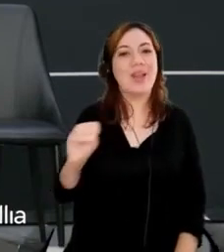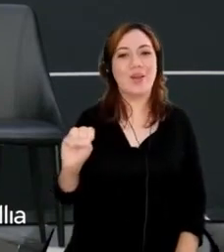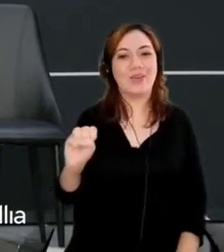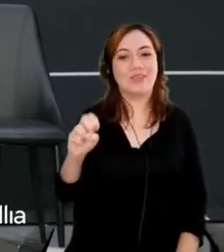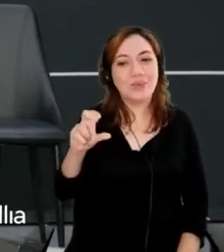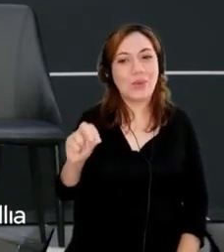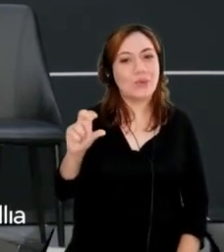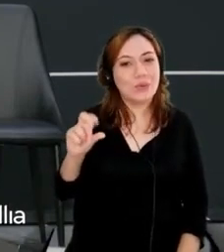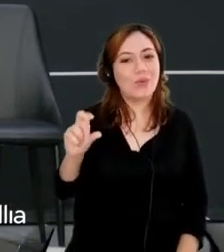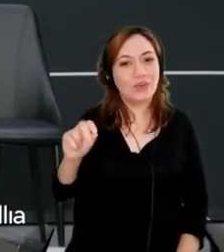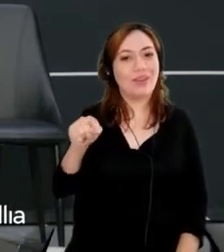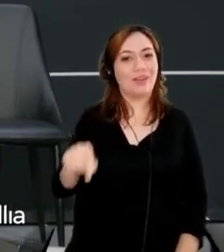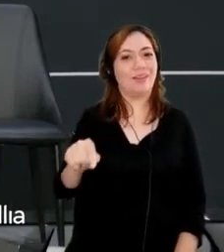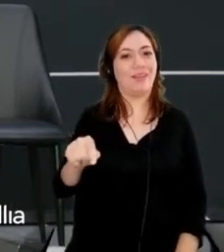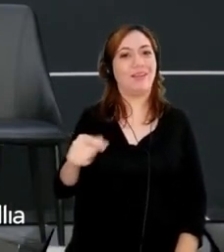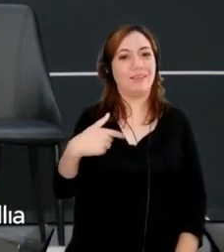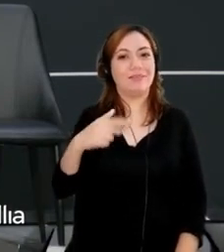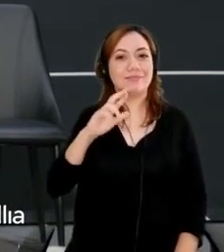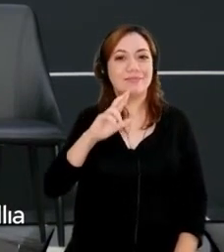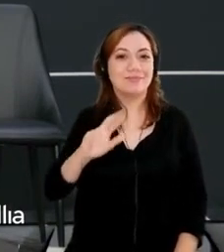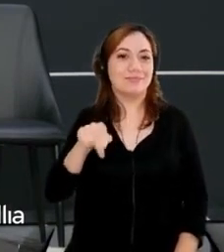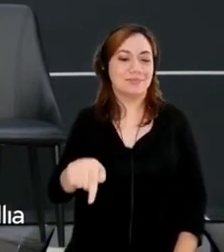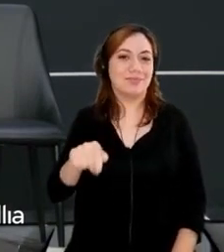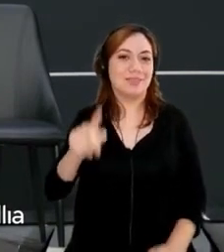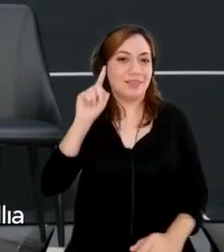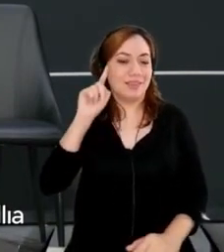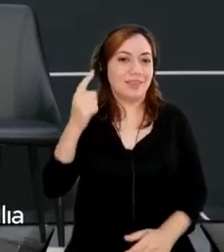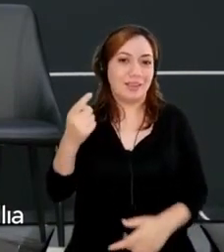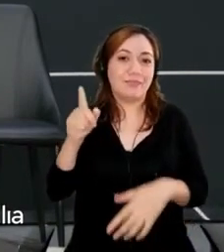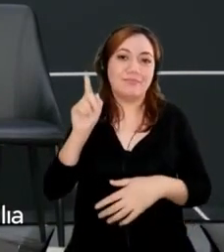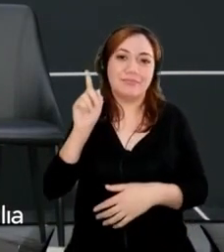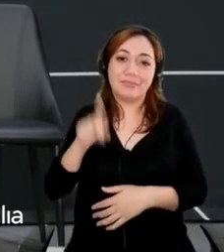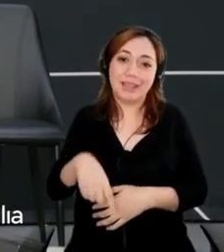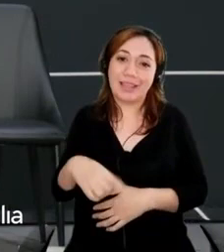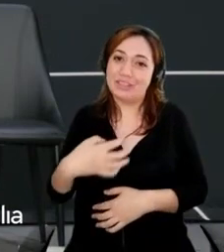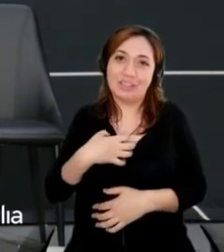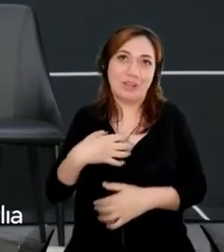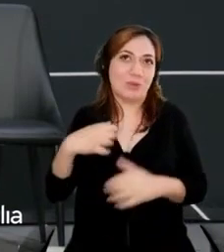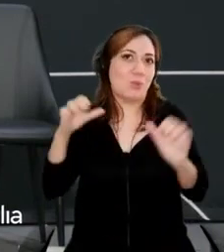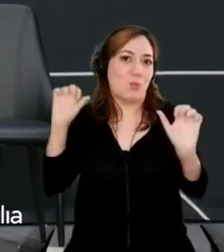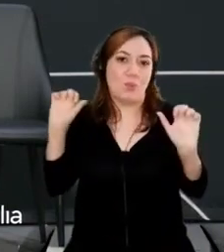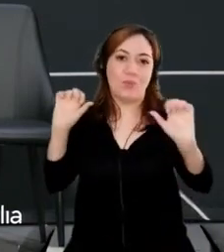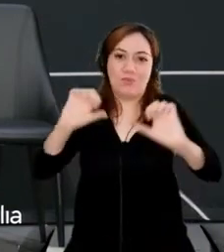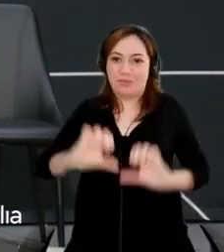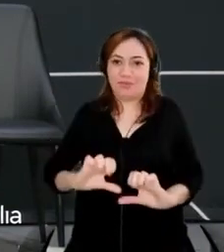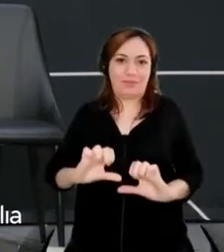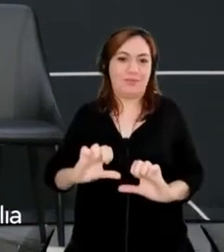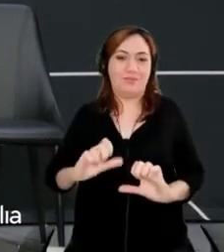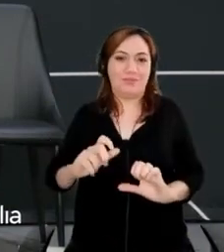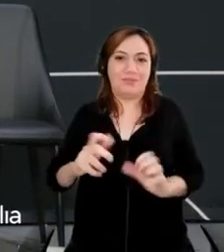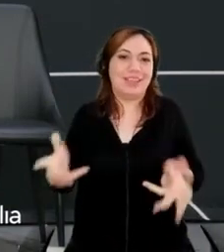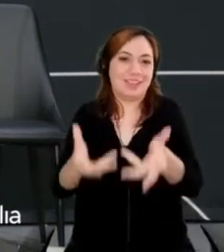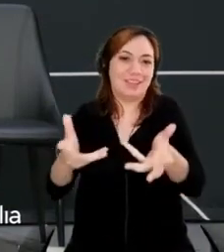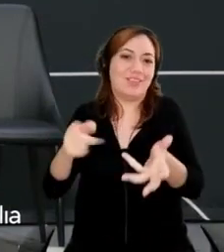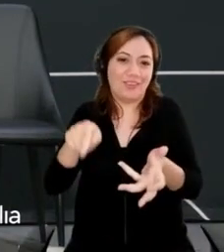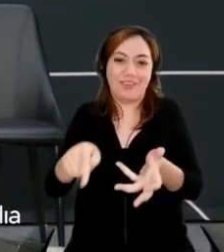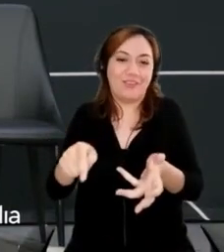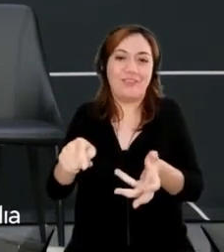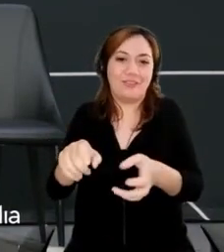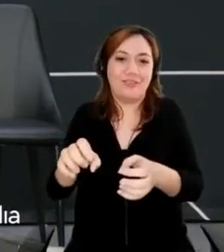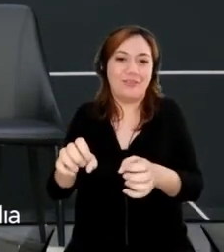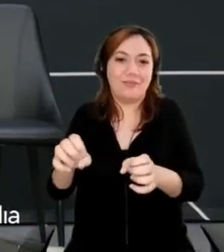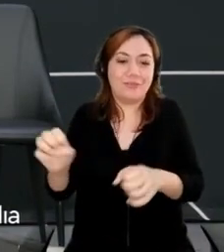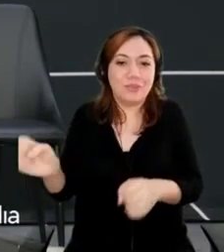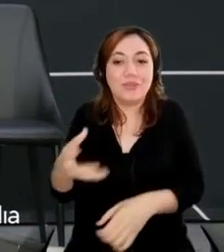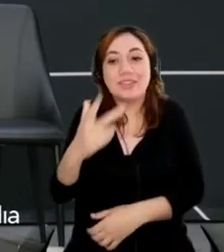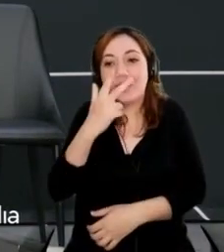ideas. And of course, this is the worst way to encourage innovation. In fact, it builds a culture